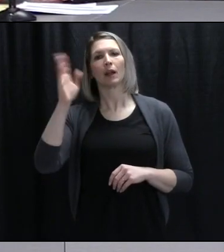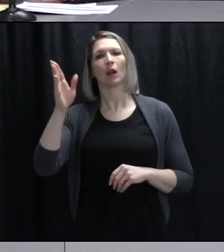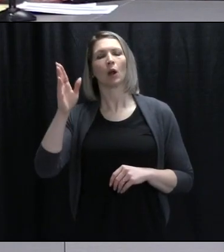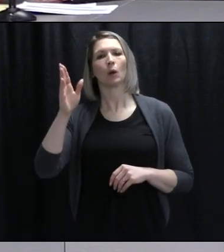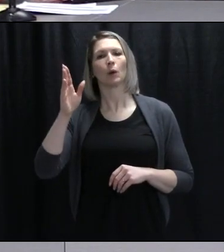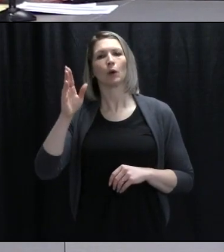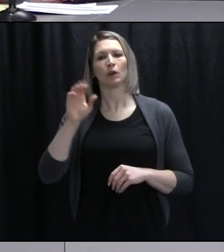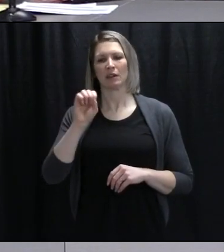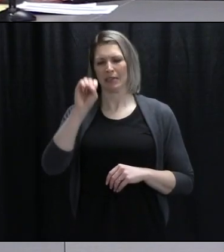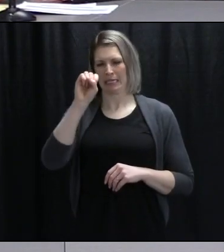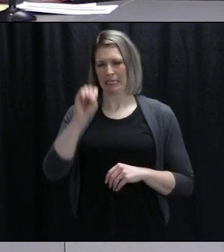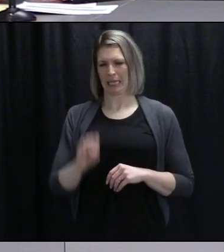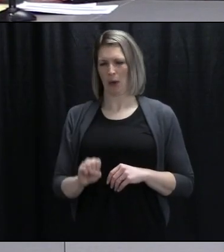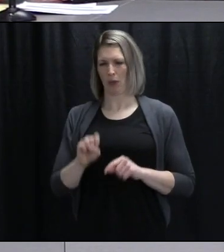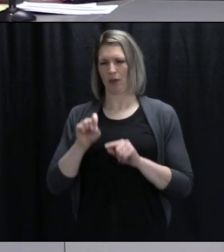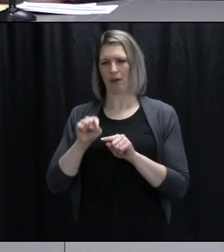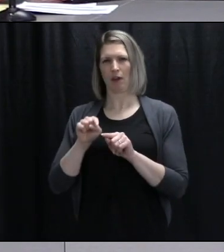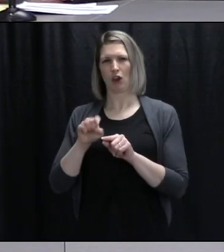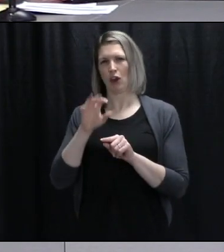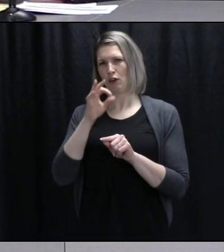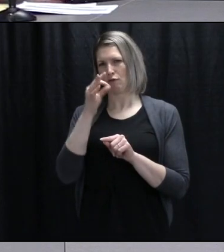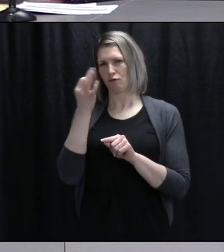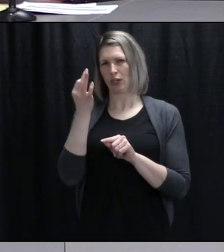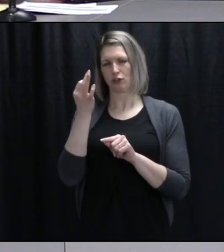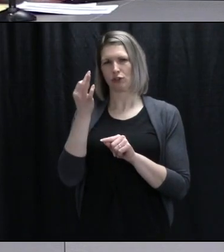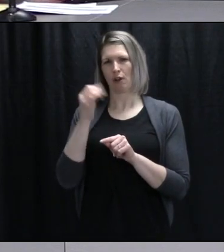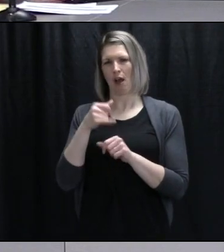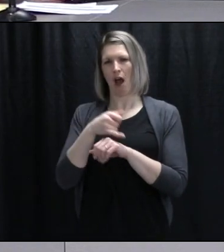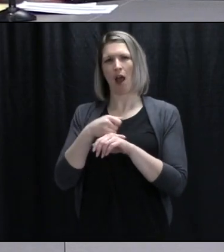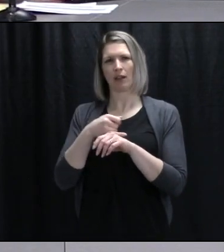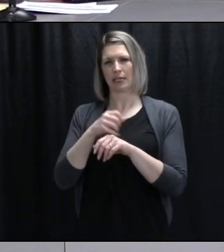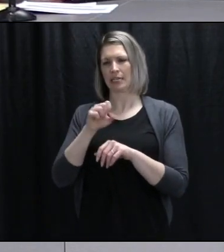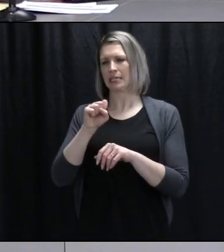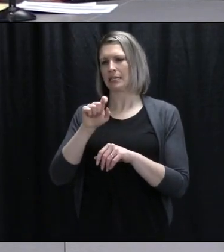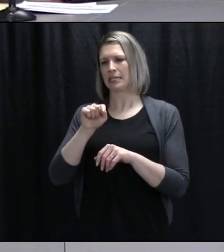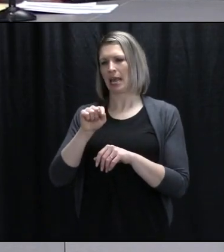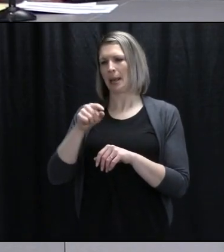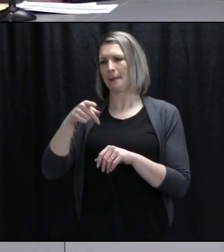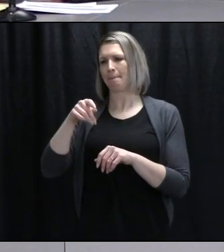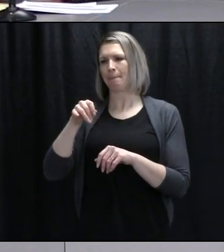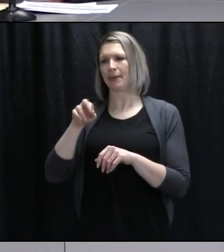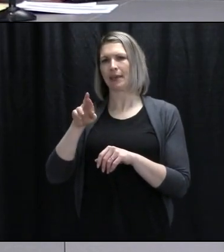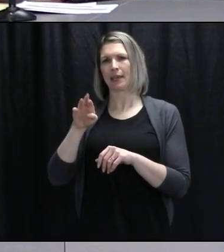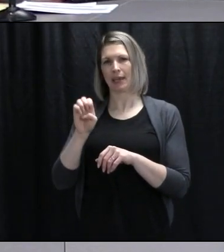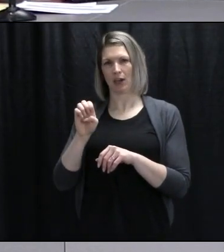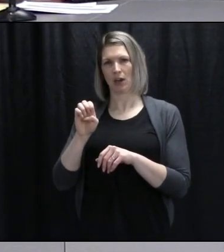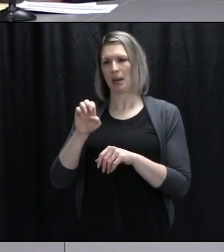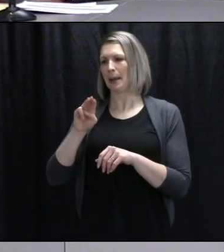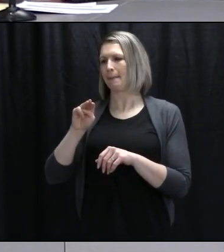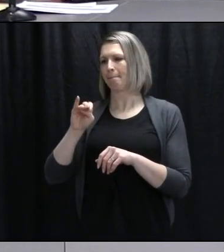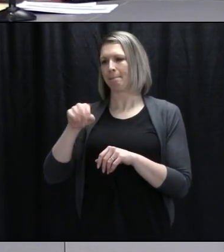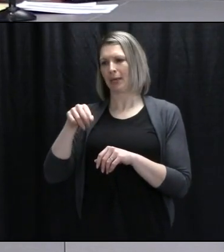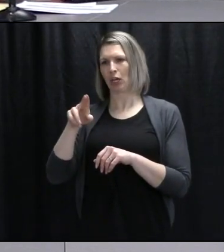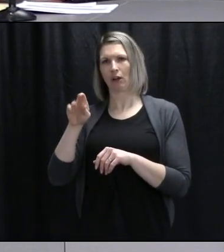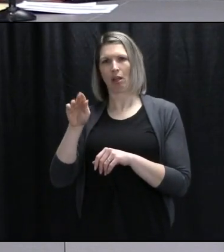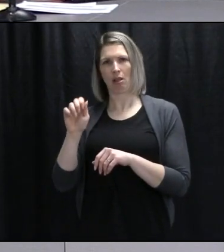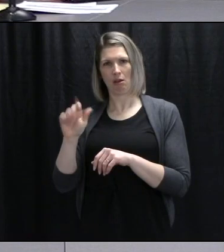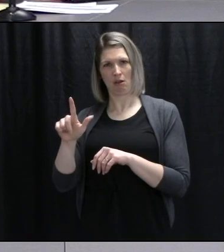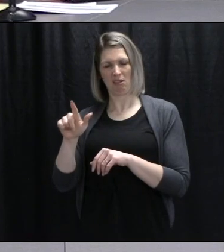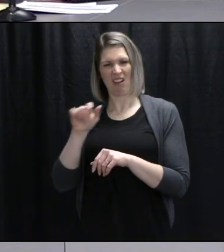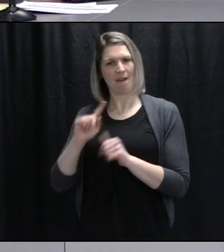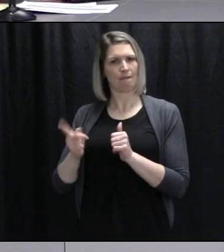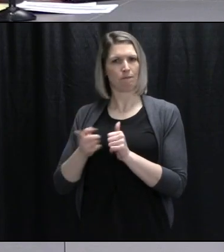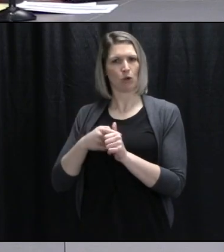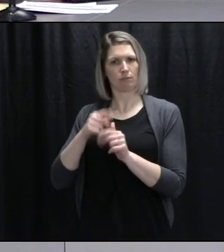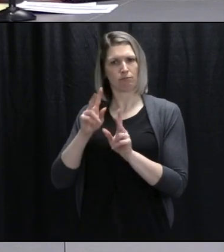Pierre-et-Miquelon discovered its first case of COVID-19 over the weekend. That territory has a very limited hospital capacity